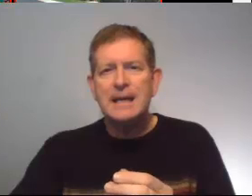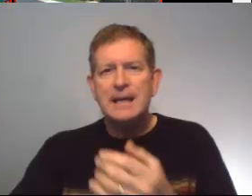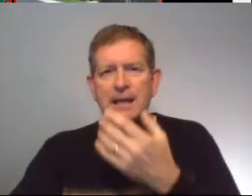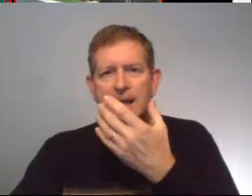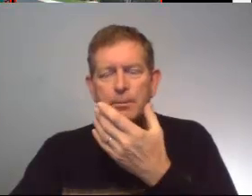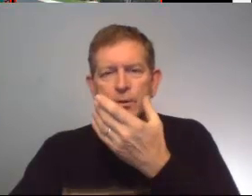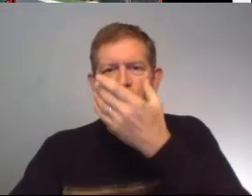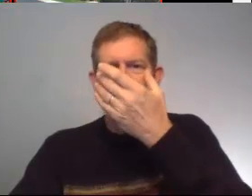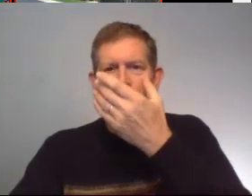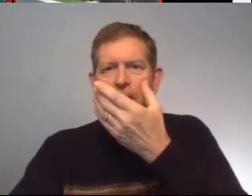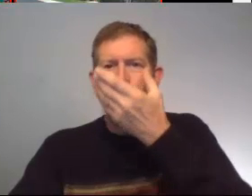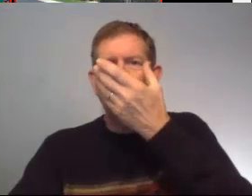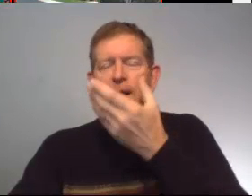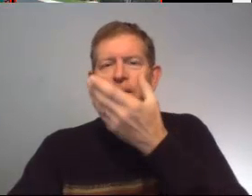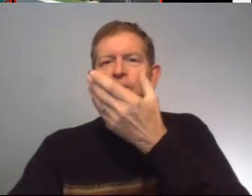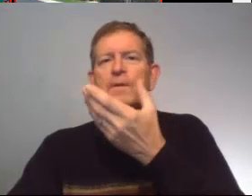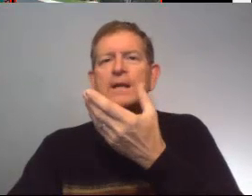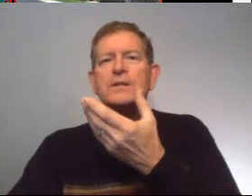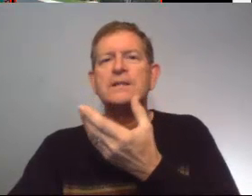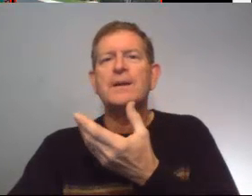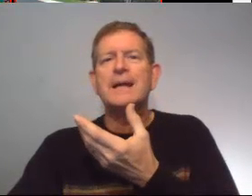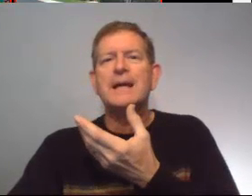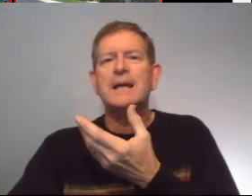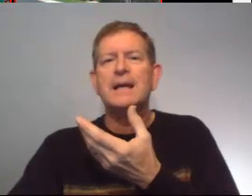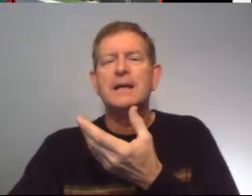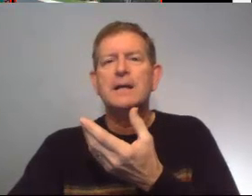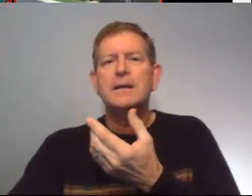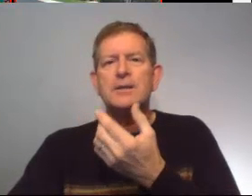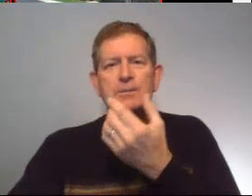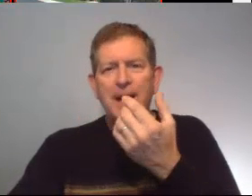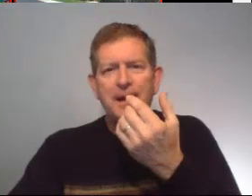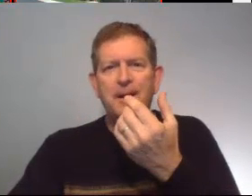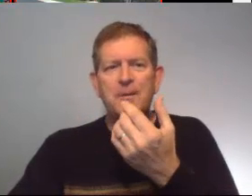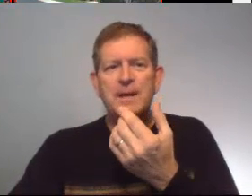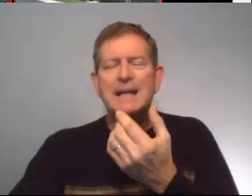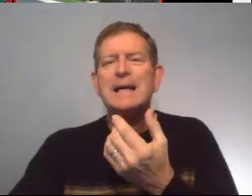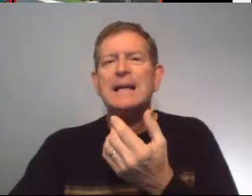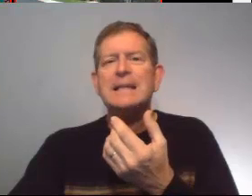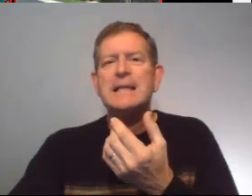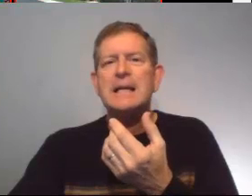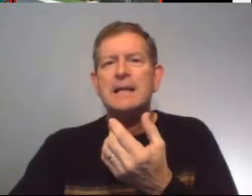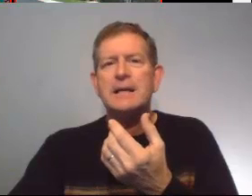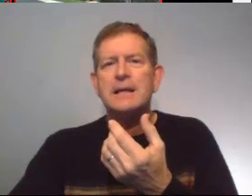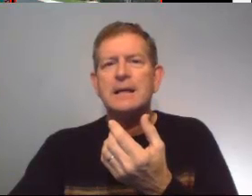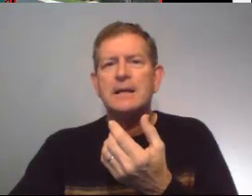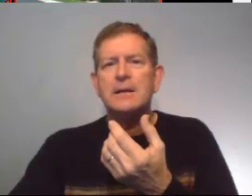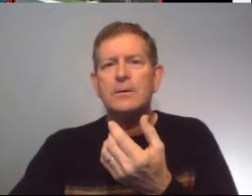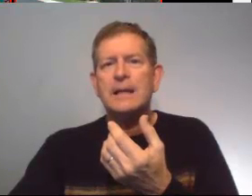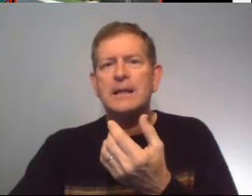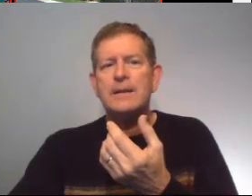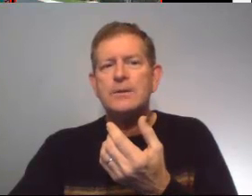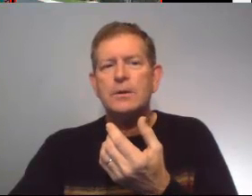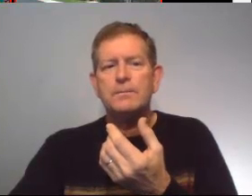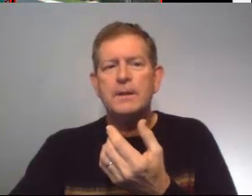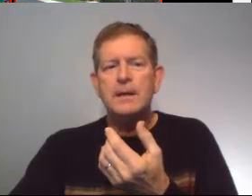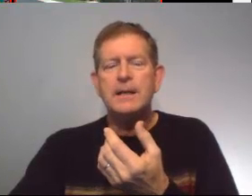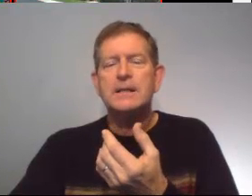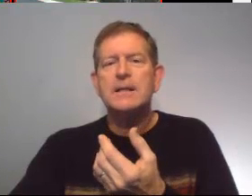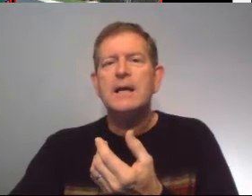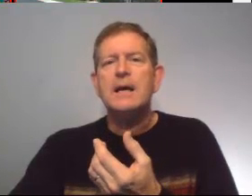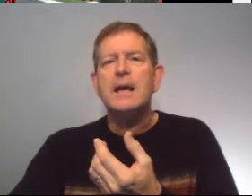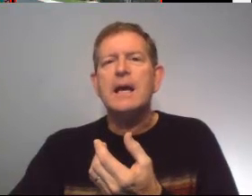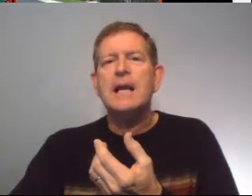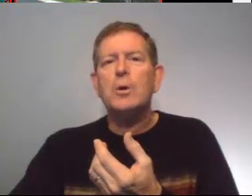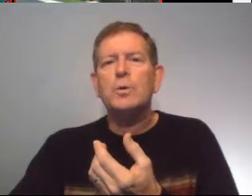E. Push the sound upward in your face, the sound e. Smile a little bit. La tele, or la televisión.